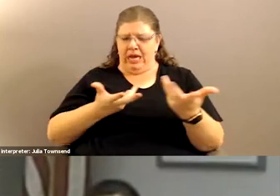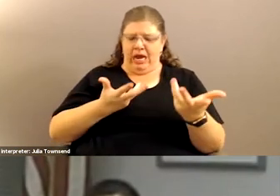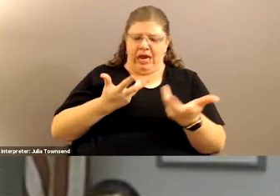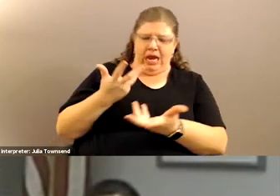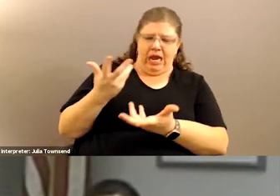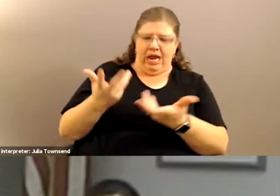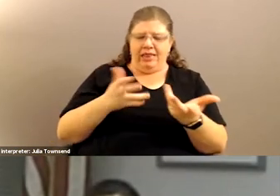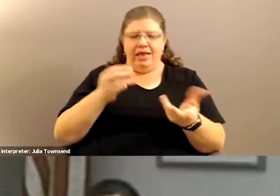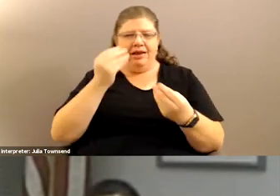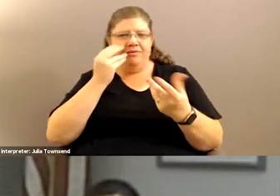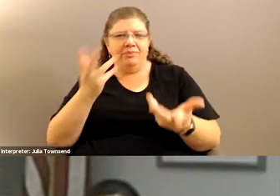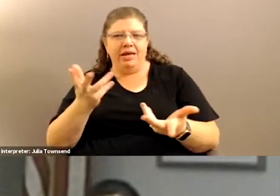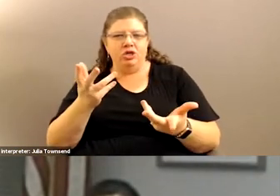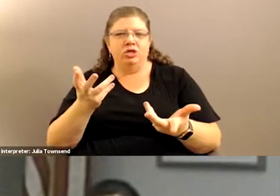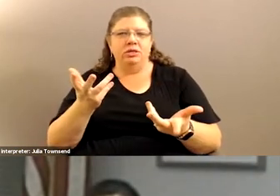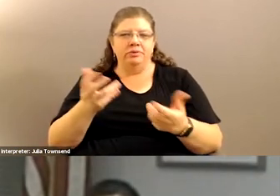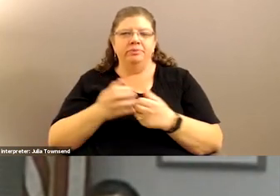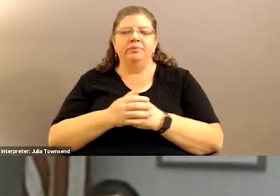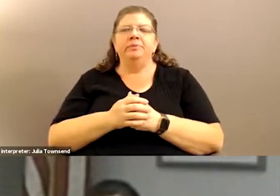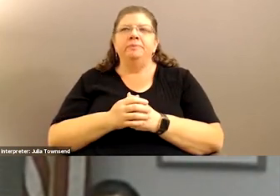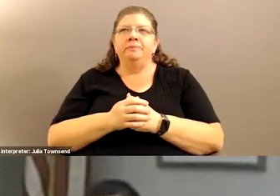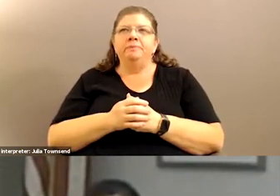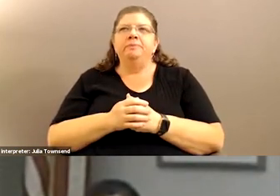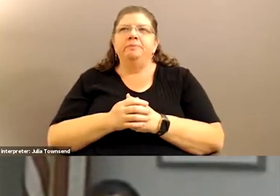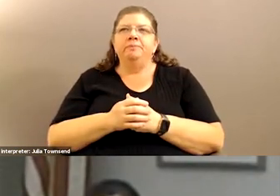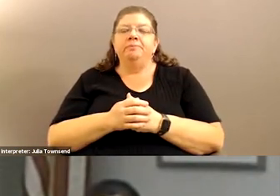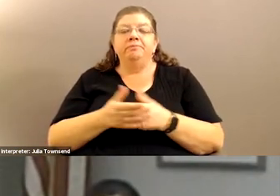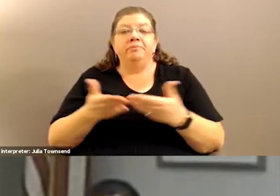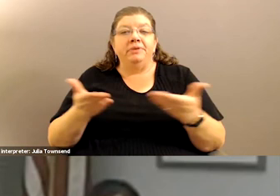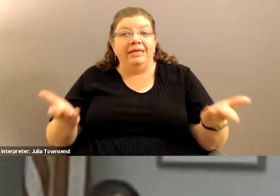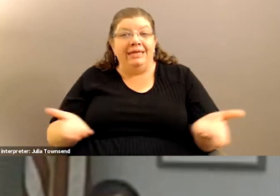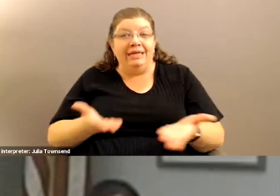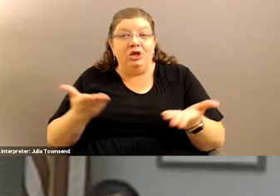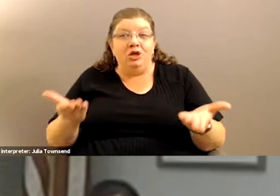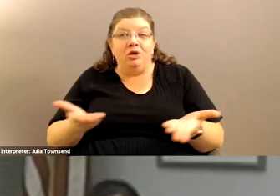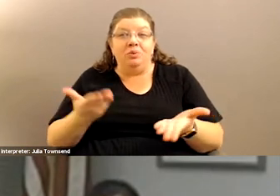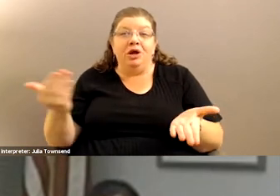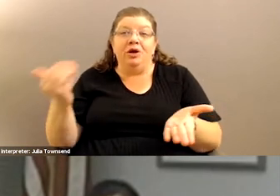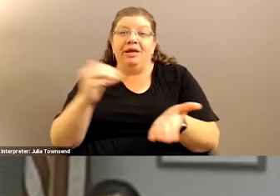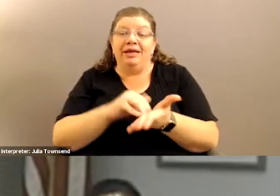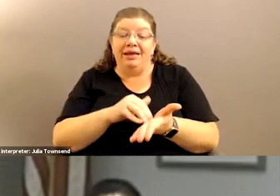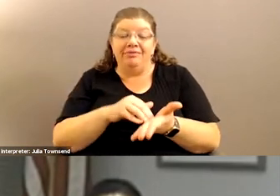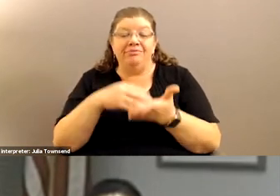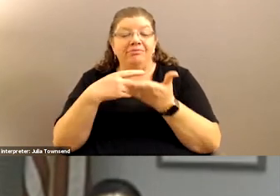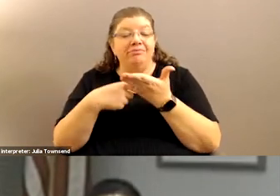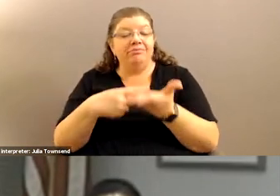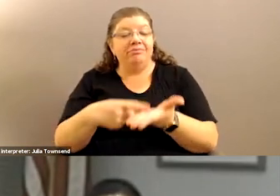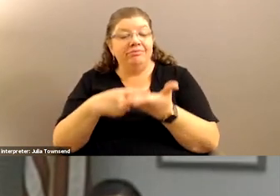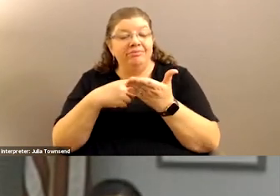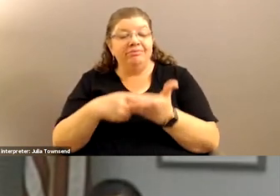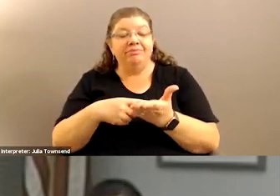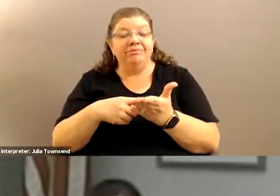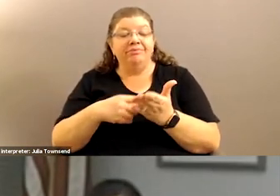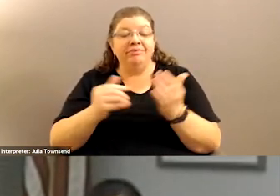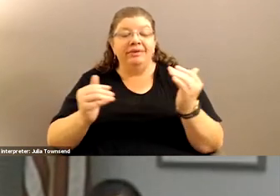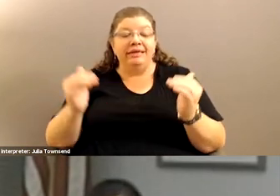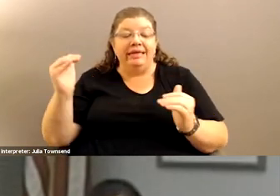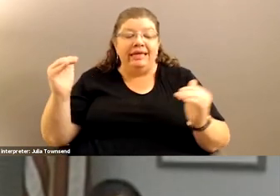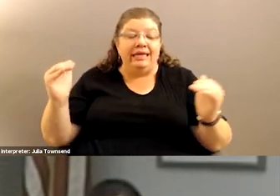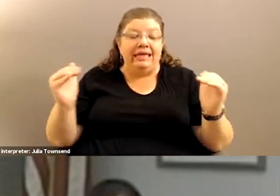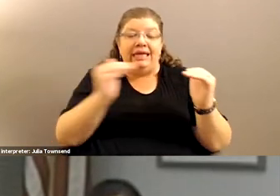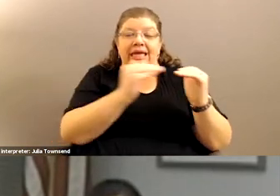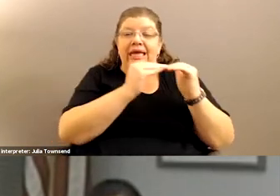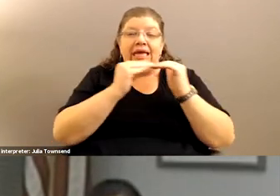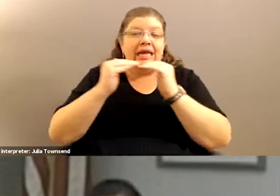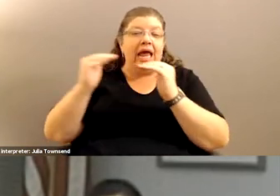that information and here we are again talking about inequity feelings of